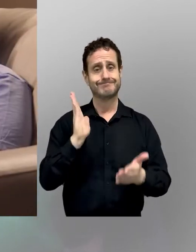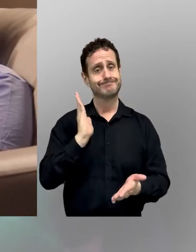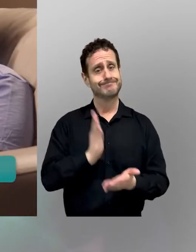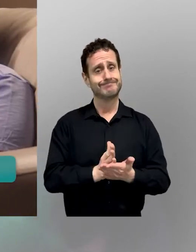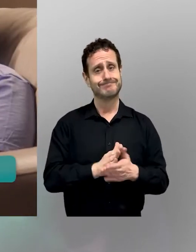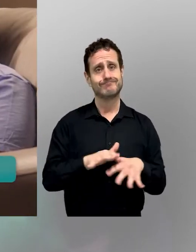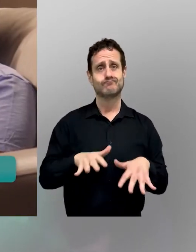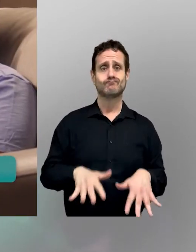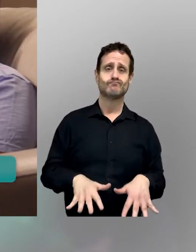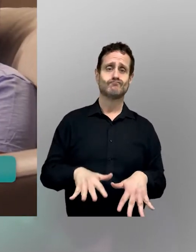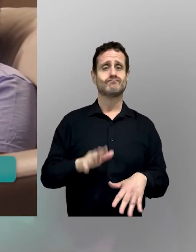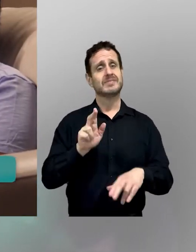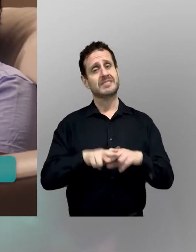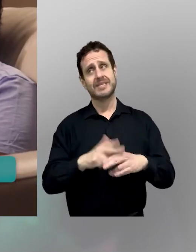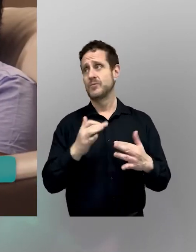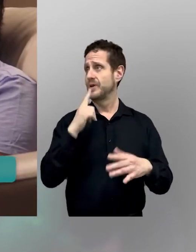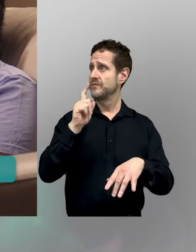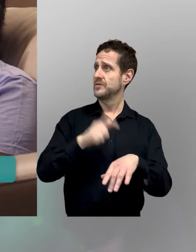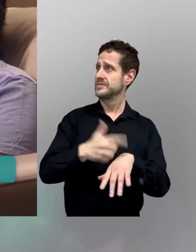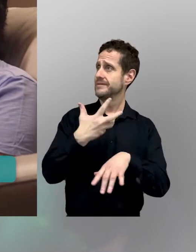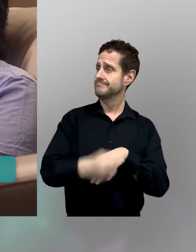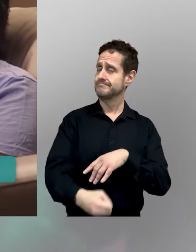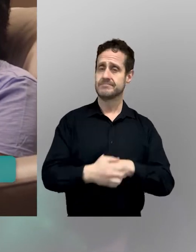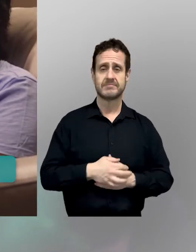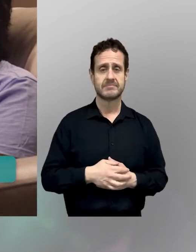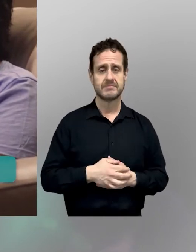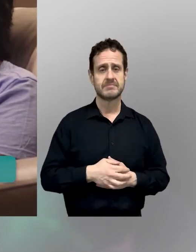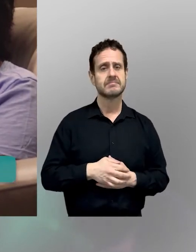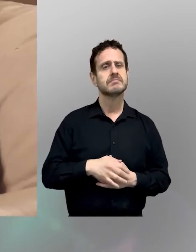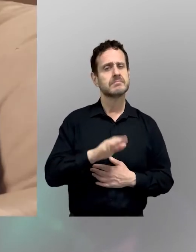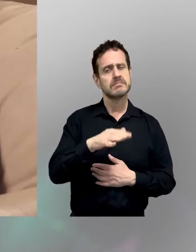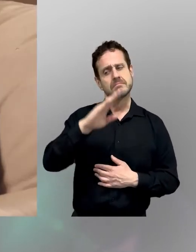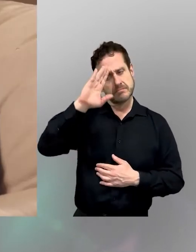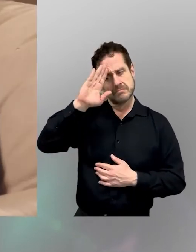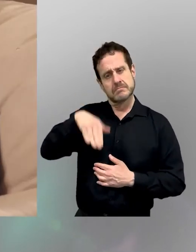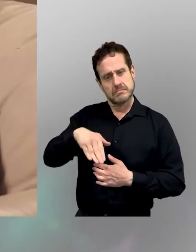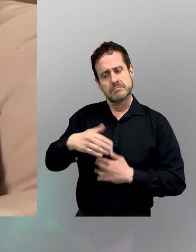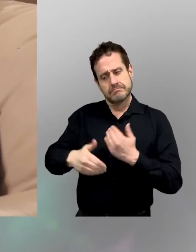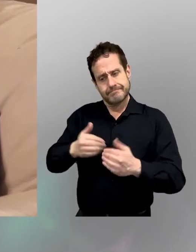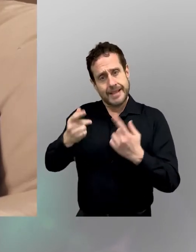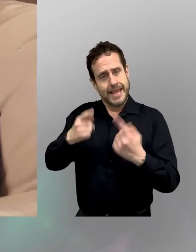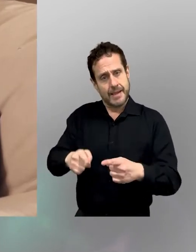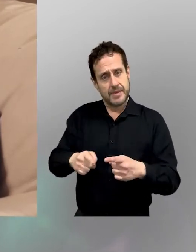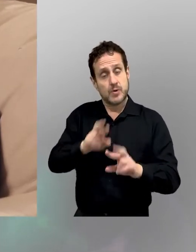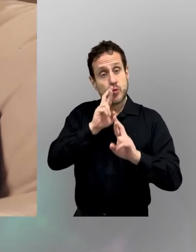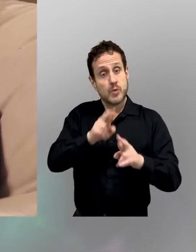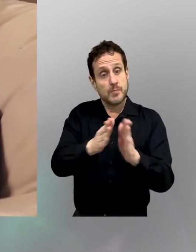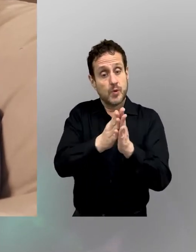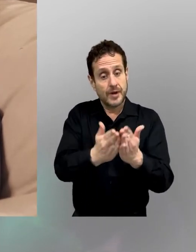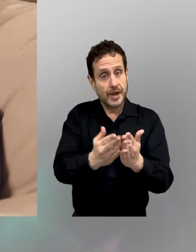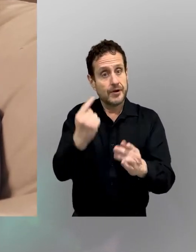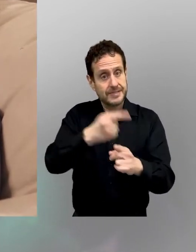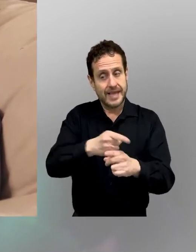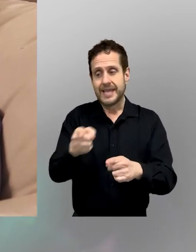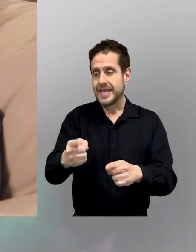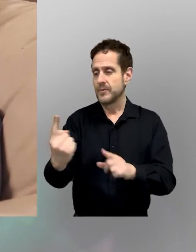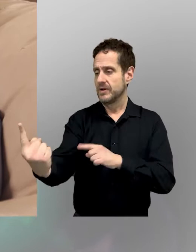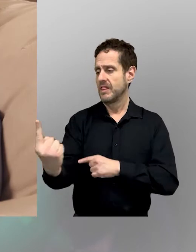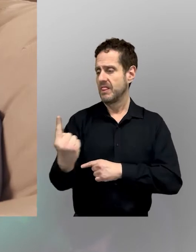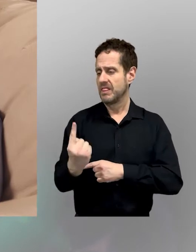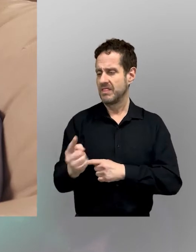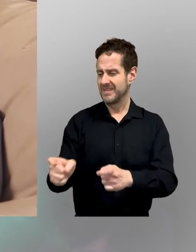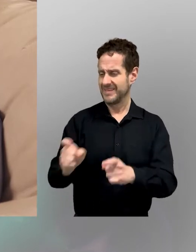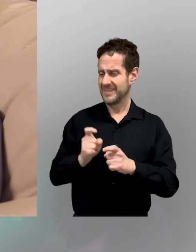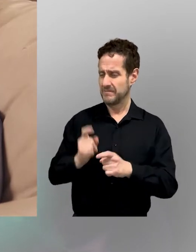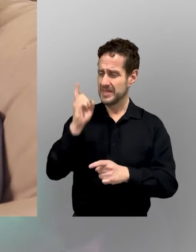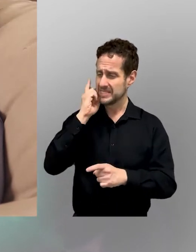put my pencil down and I would just sit there until the time was up. And, you know, it got to the point where report card day, he would just